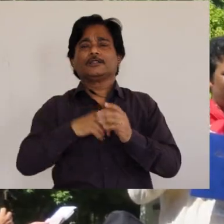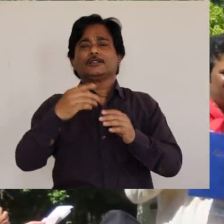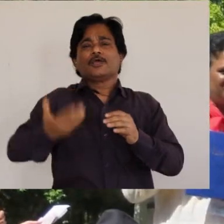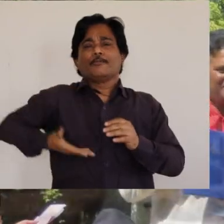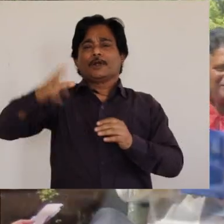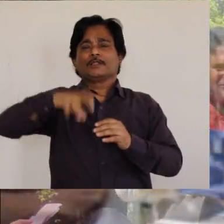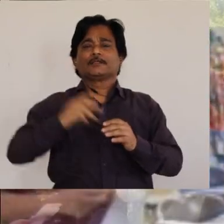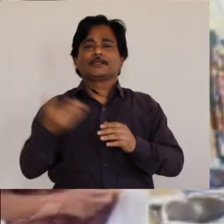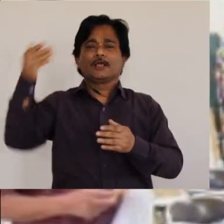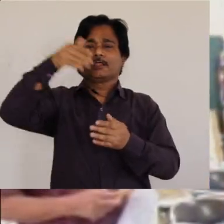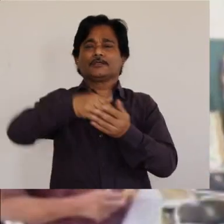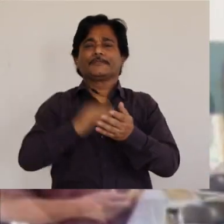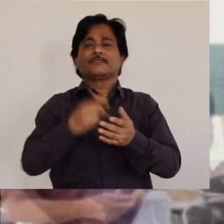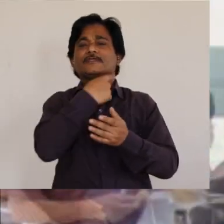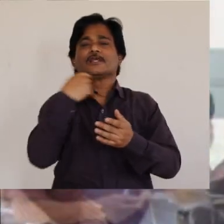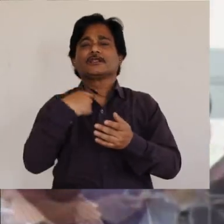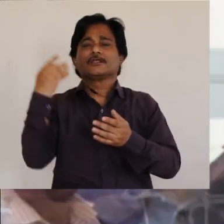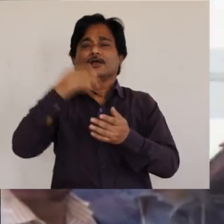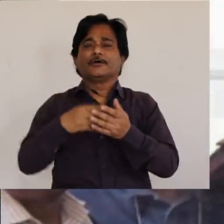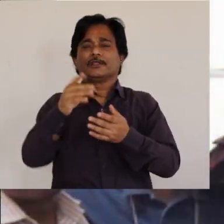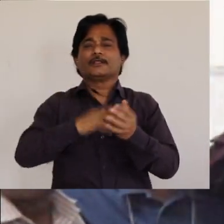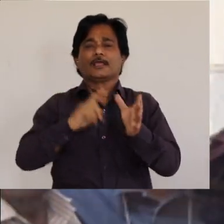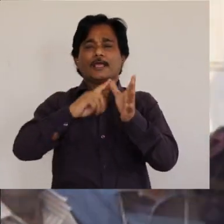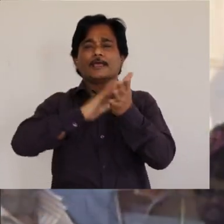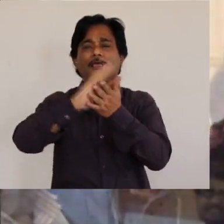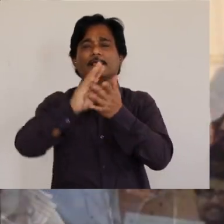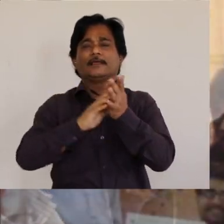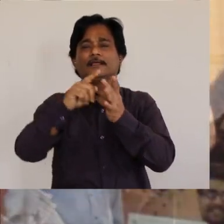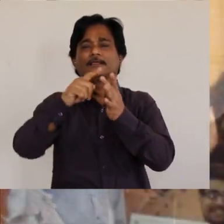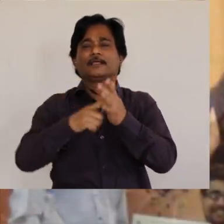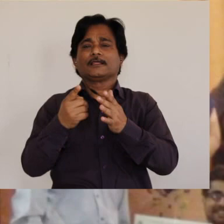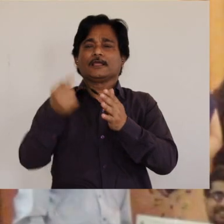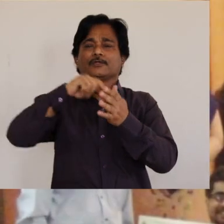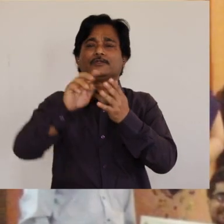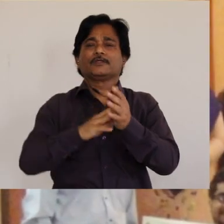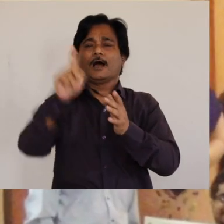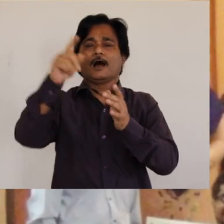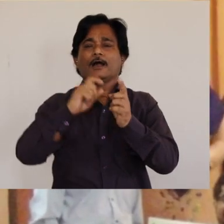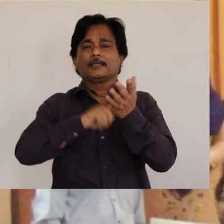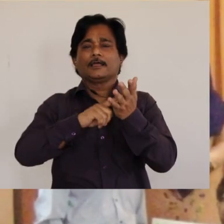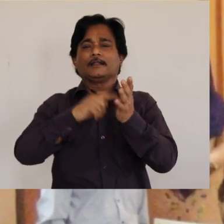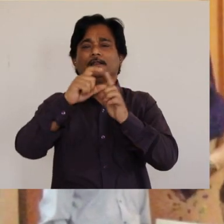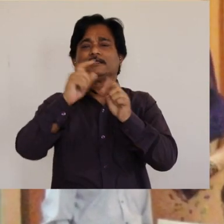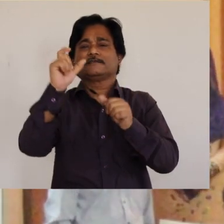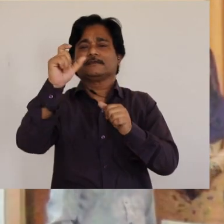from Bangladesh have participated in training courses conducted by AHI, including ILDC.